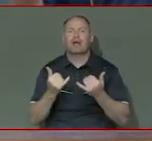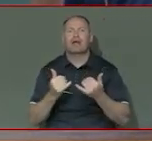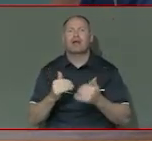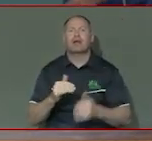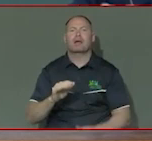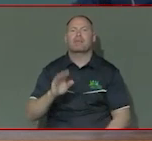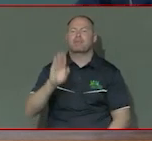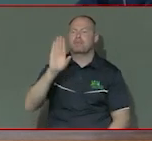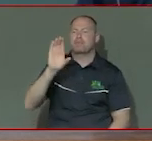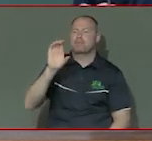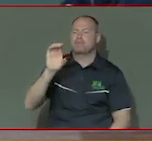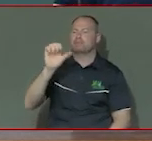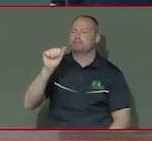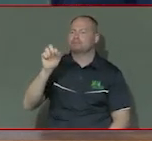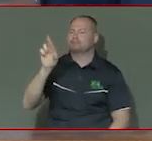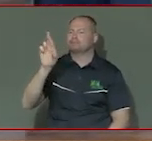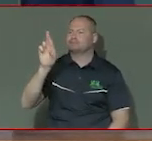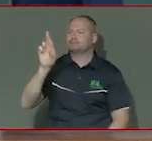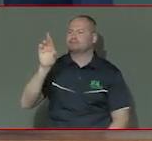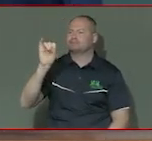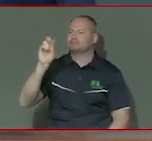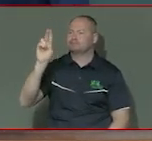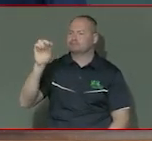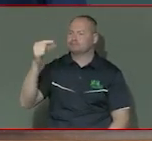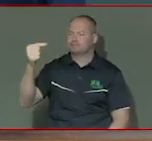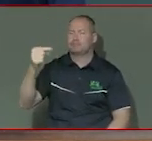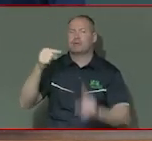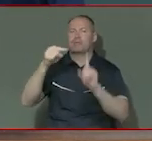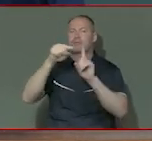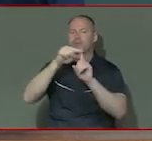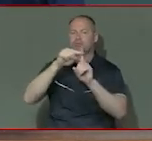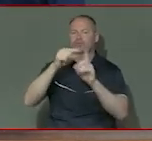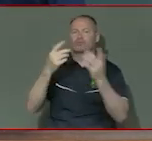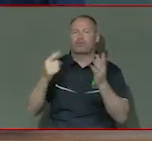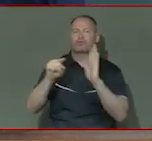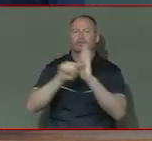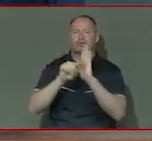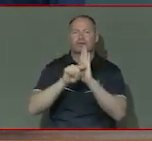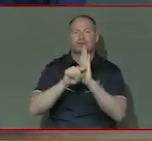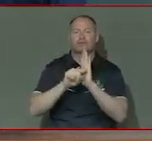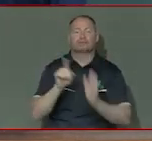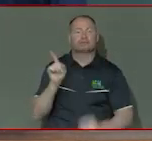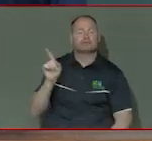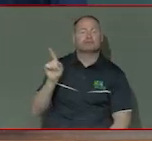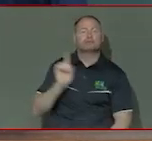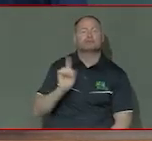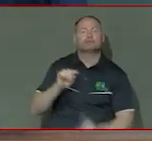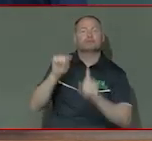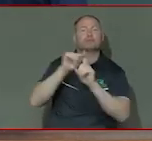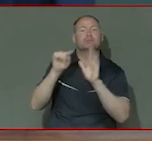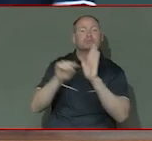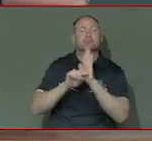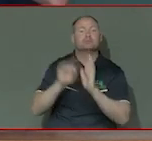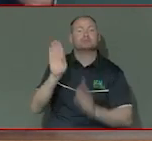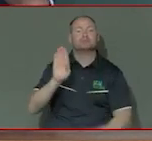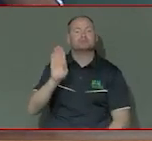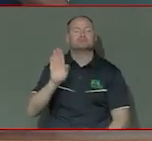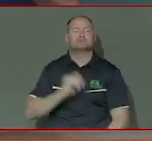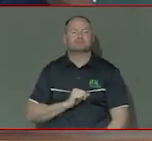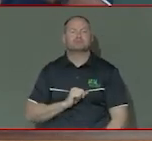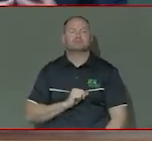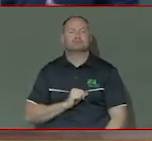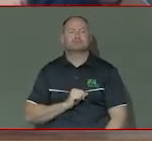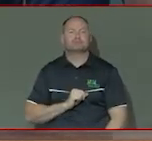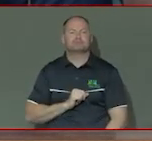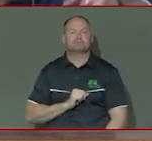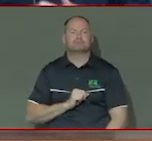a negative gearing? So this will be what? A positive gearing. So normally it